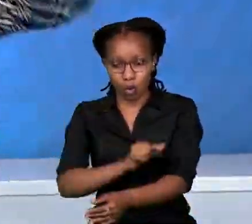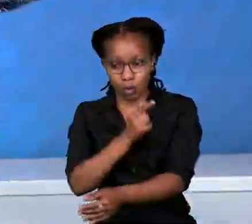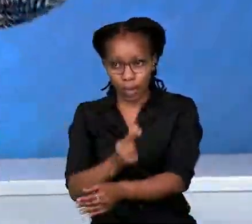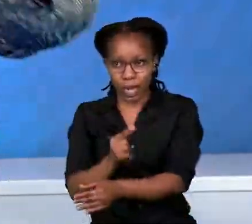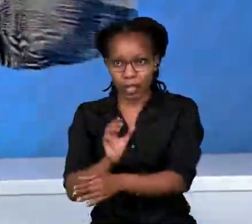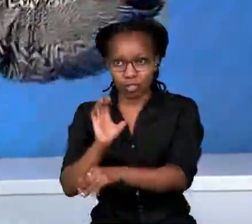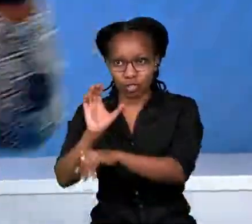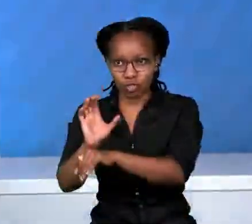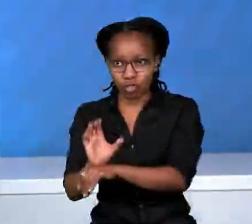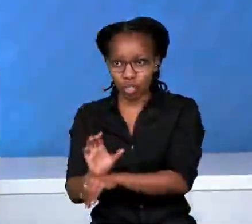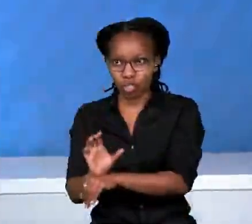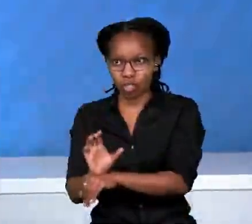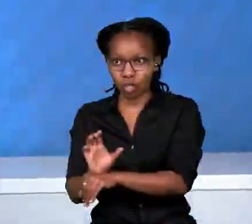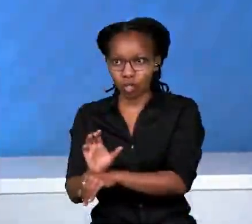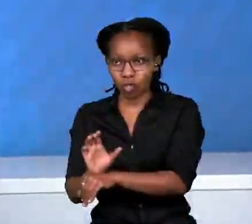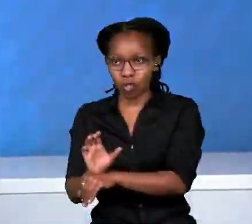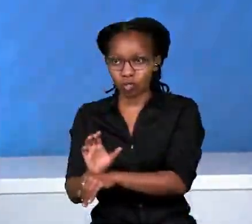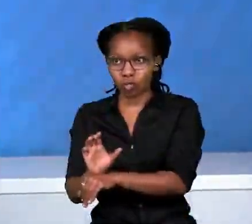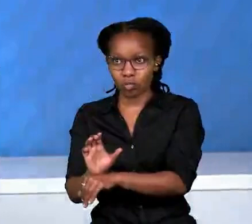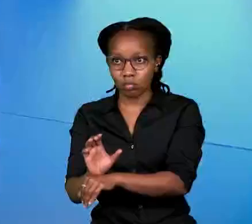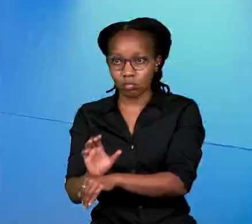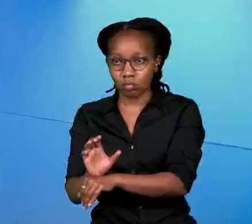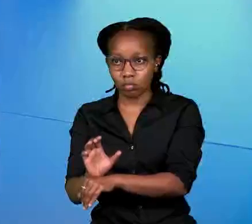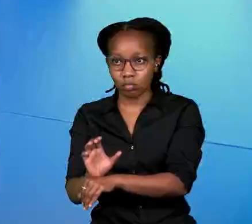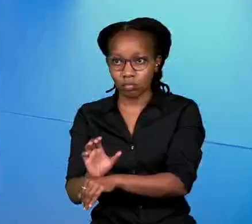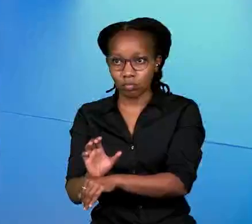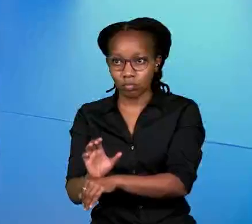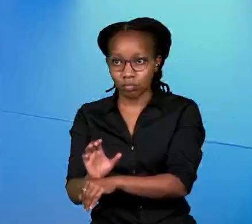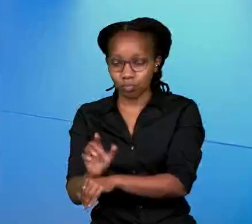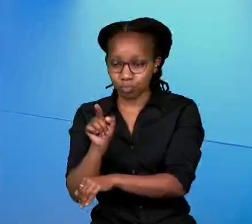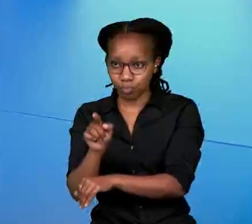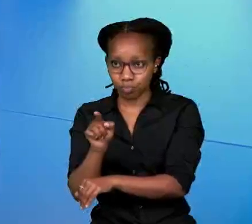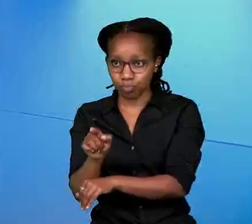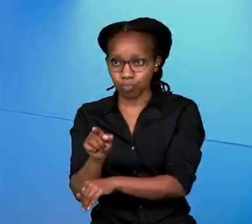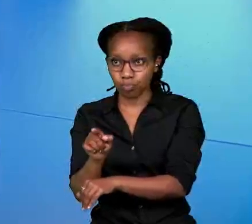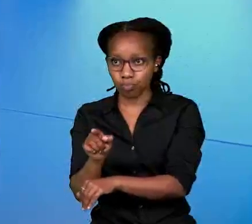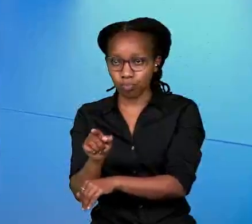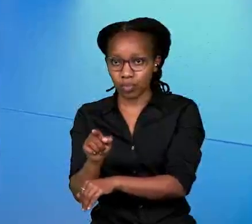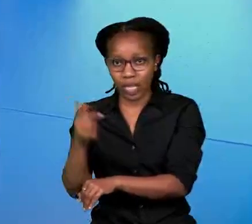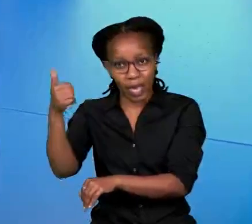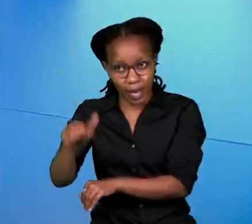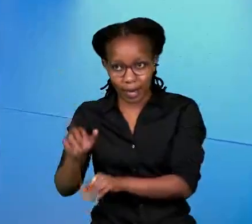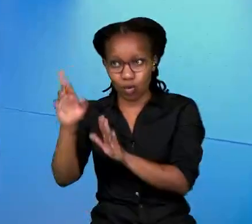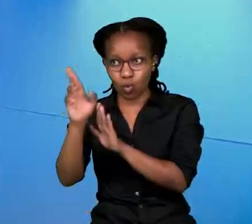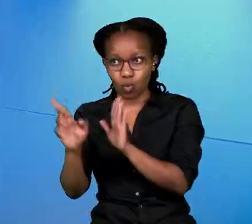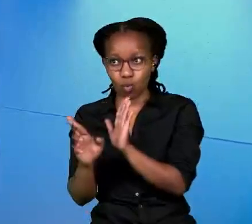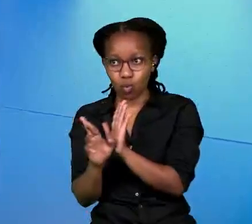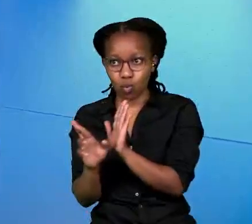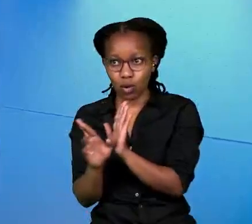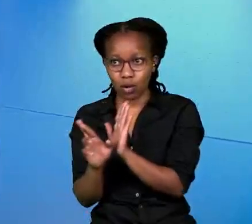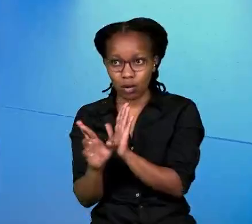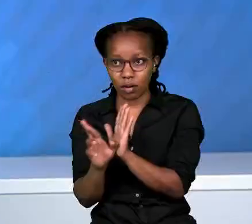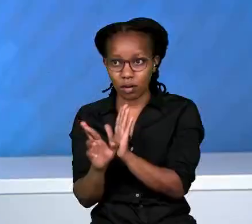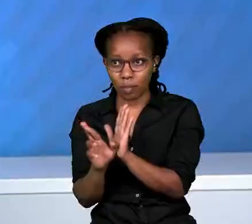churches under this group, we will have this as our core, you know, and this is where these facts will be.